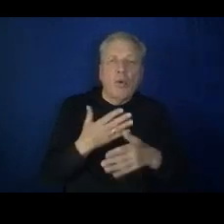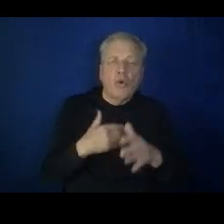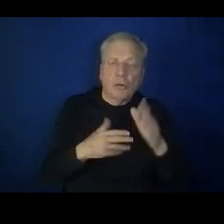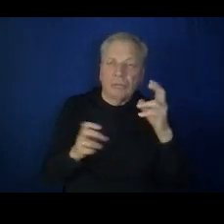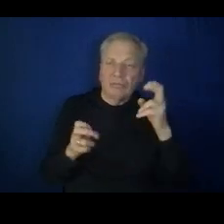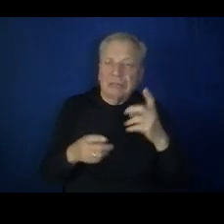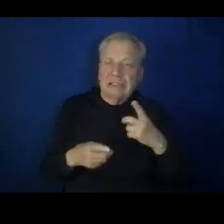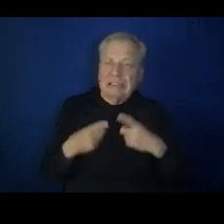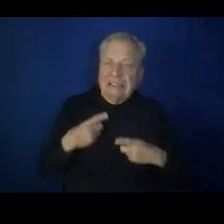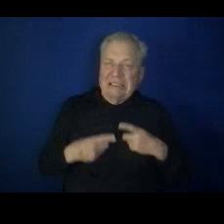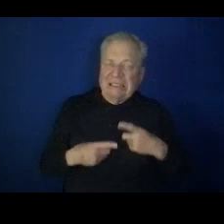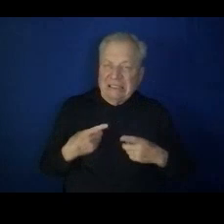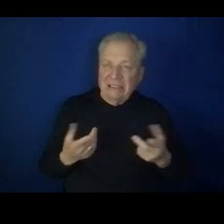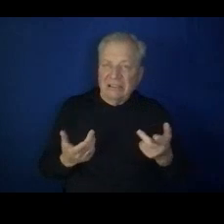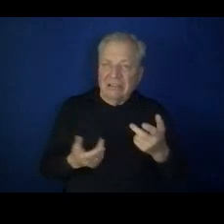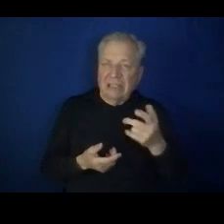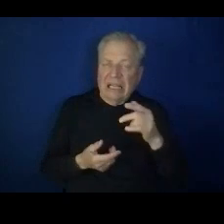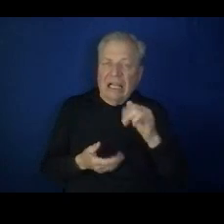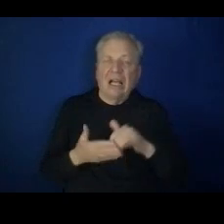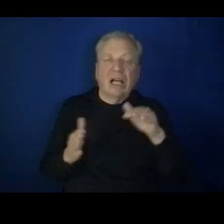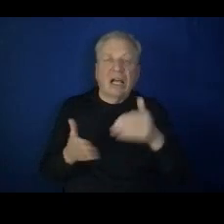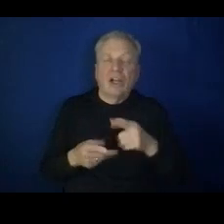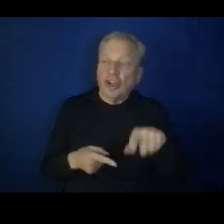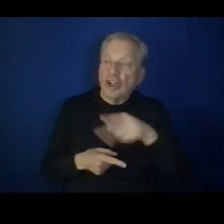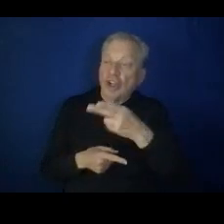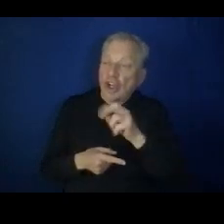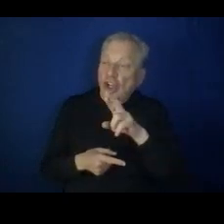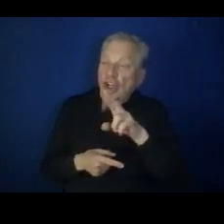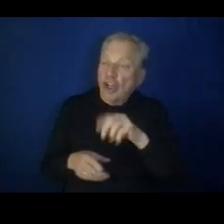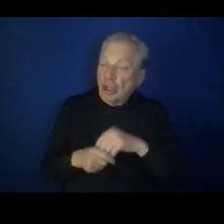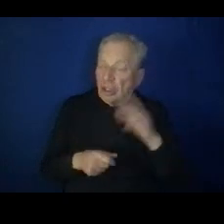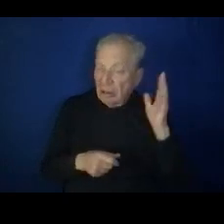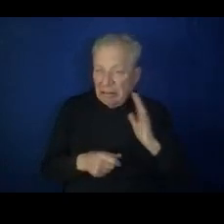and it was introduced to the herd in the 19-teens.